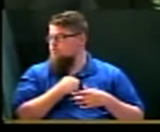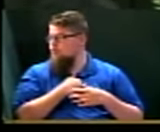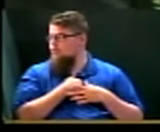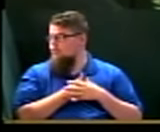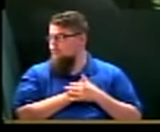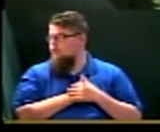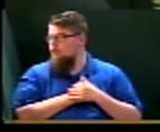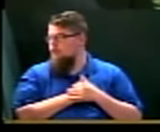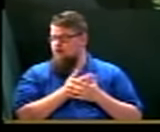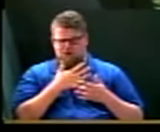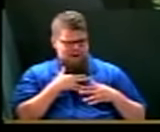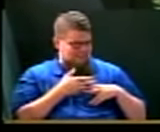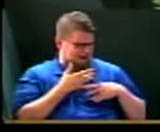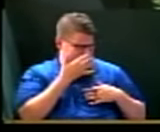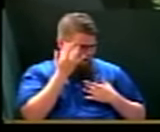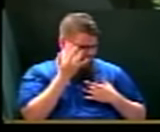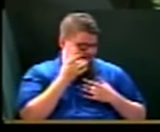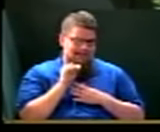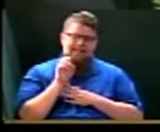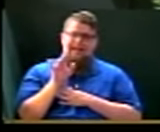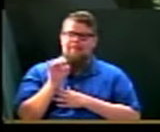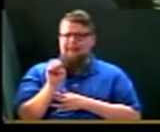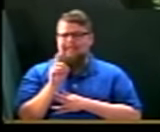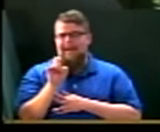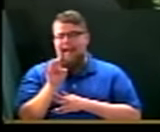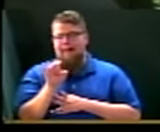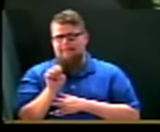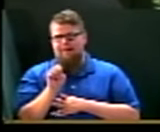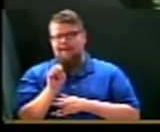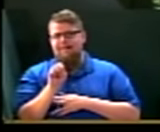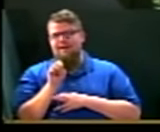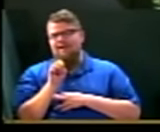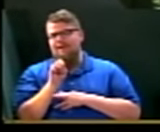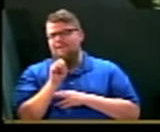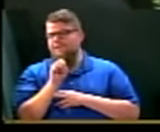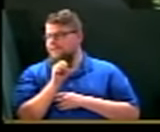name. Debbie. Thank you, Debbie. So